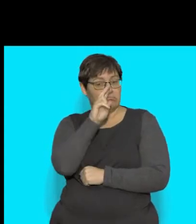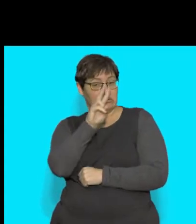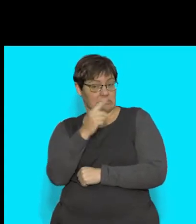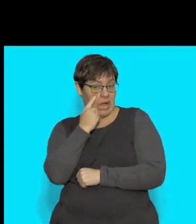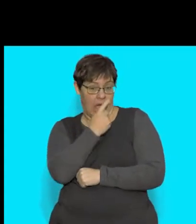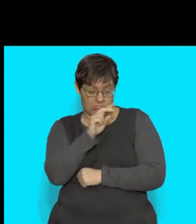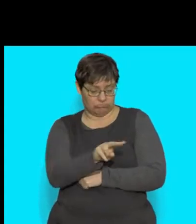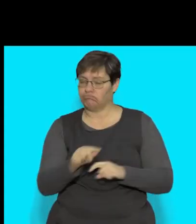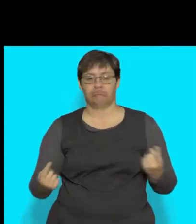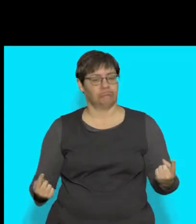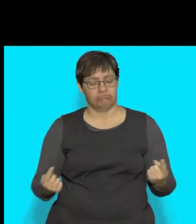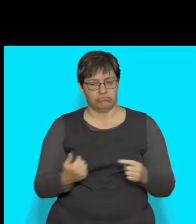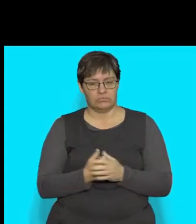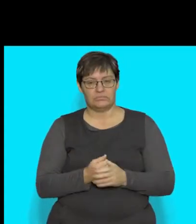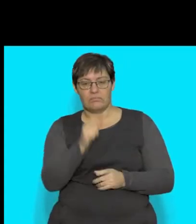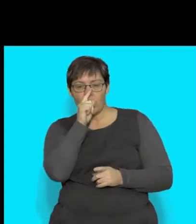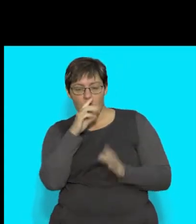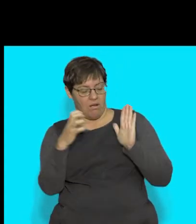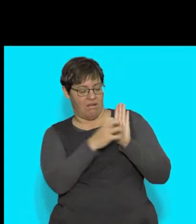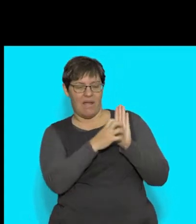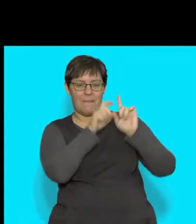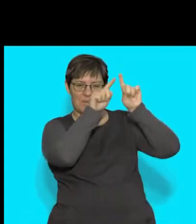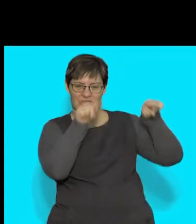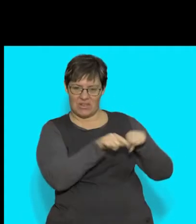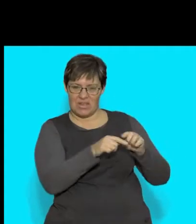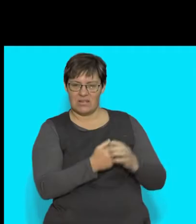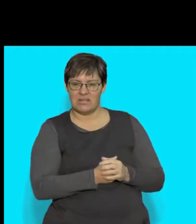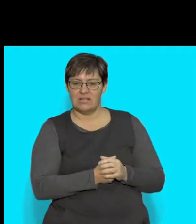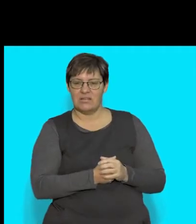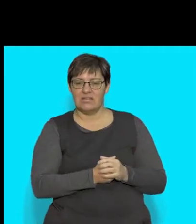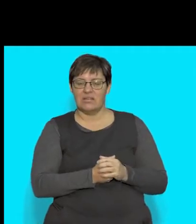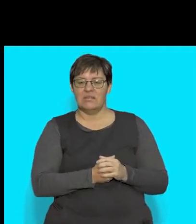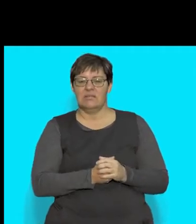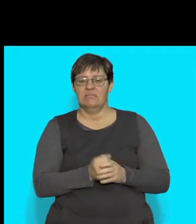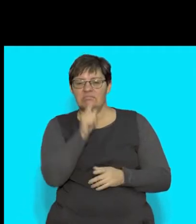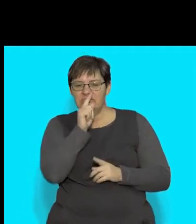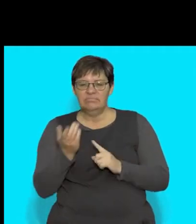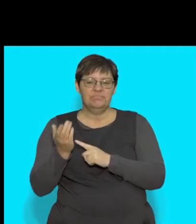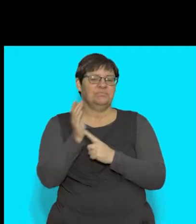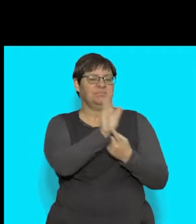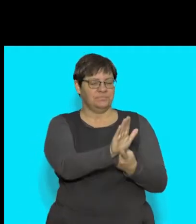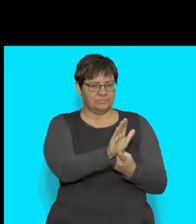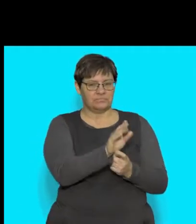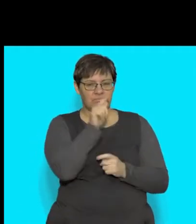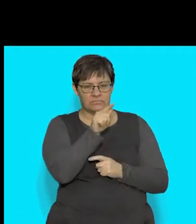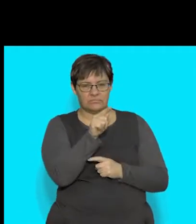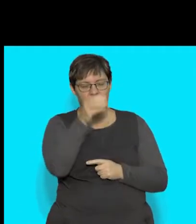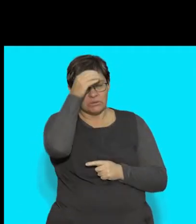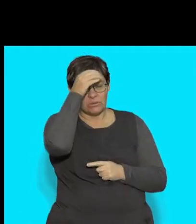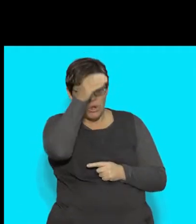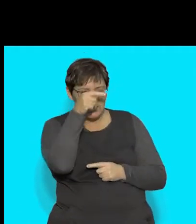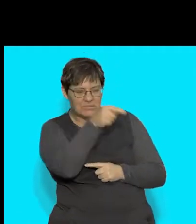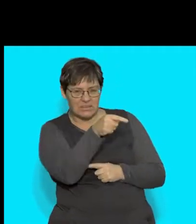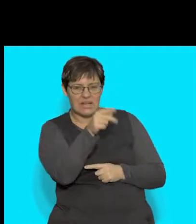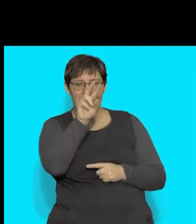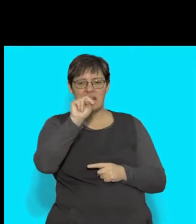look at this diagram over here. So what I've done is, the diagram shows this whole concept of what a nephron is.